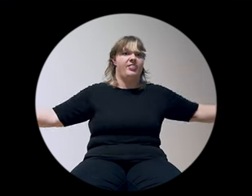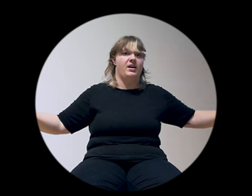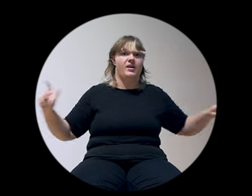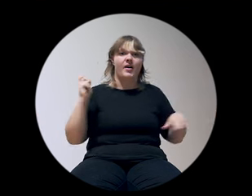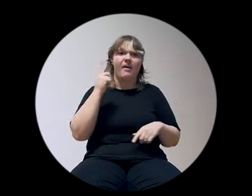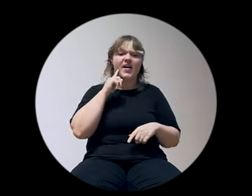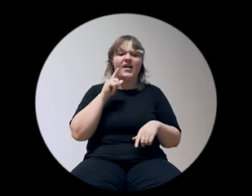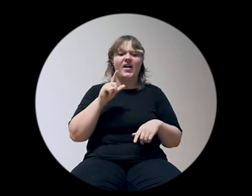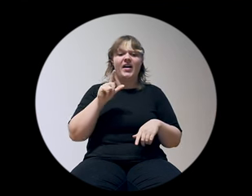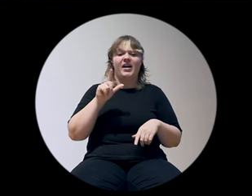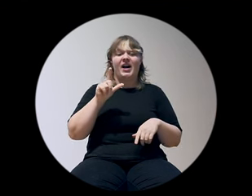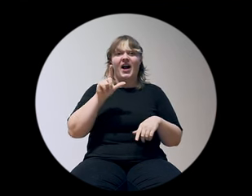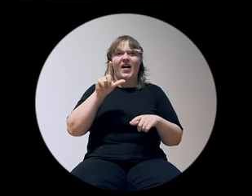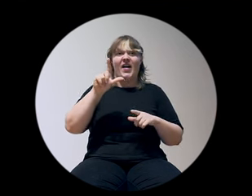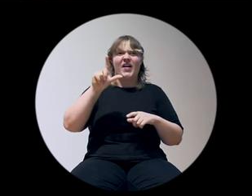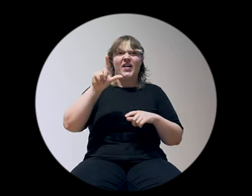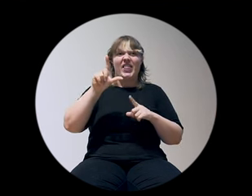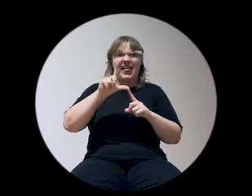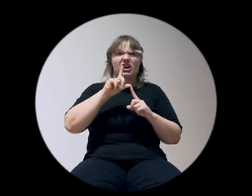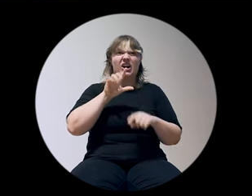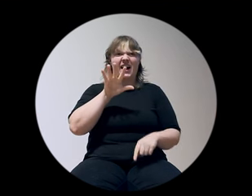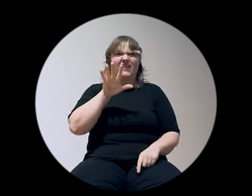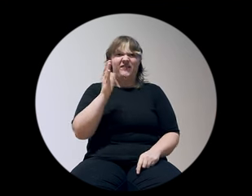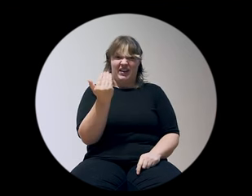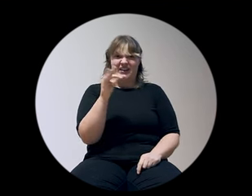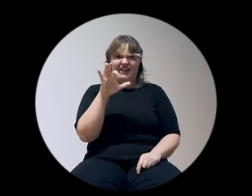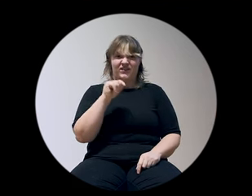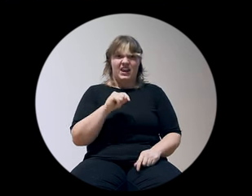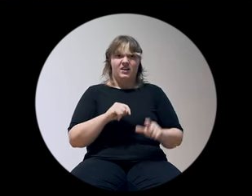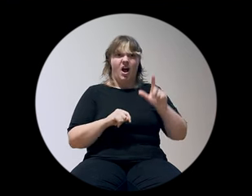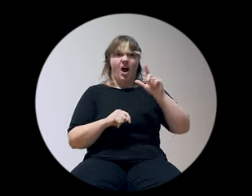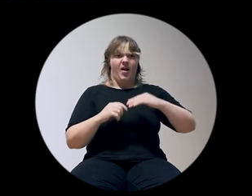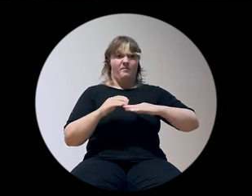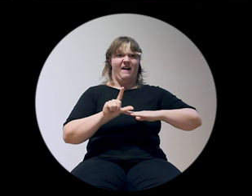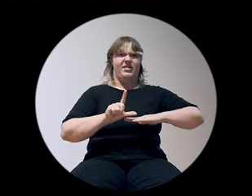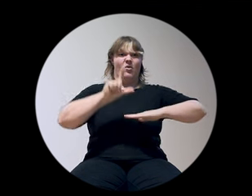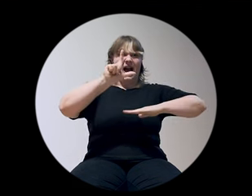are also off the ground 15 feet, I believe. So the